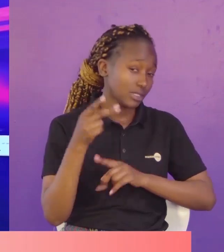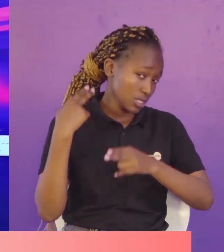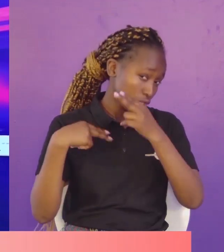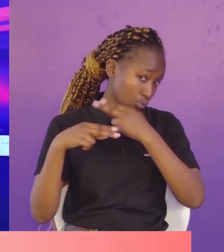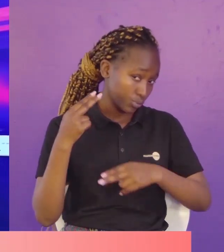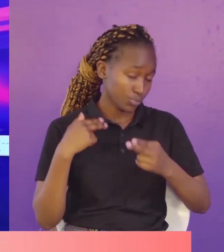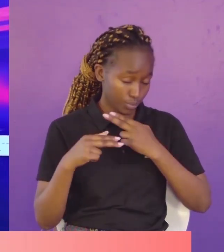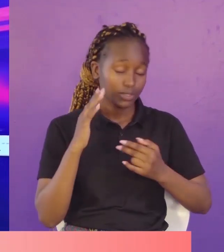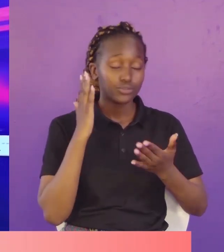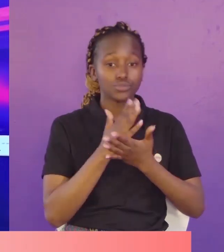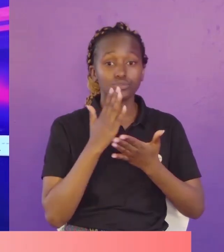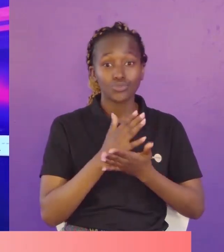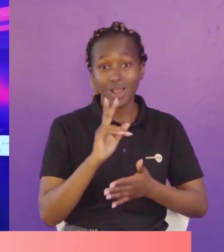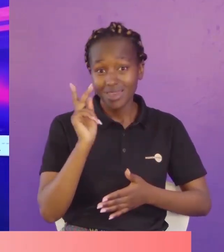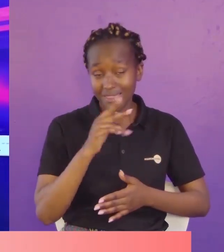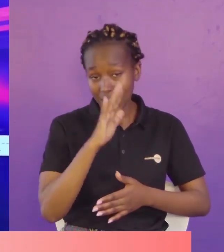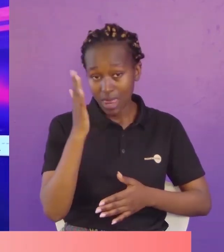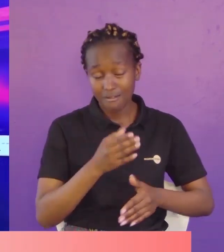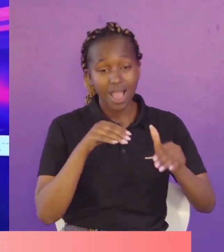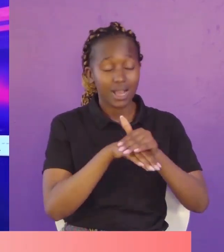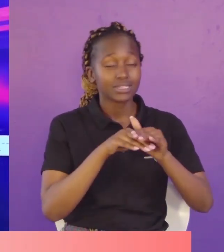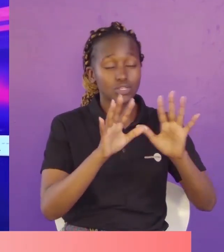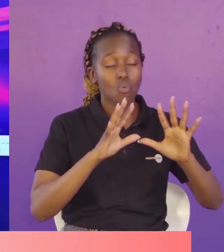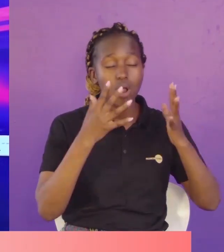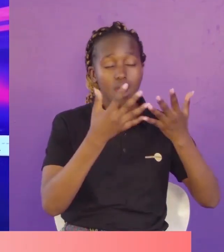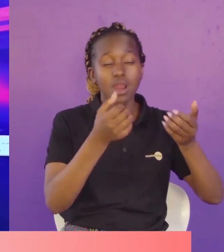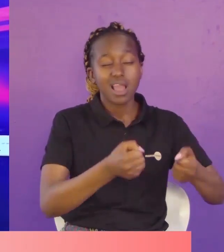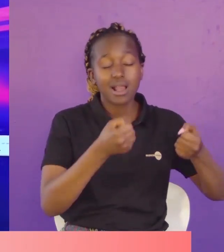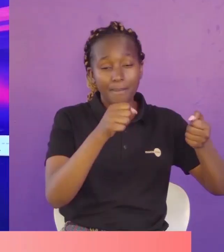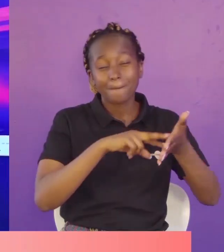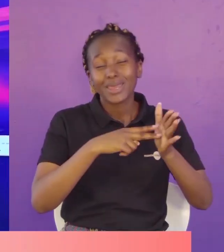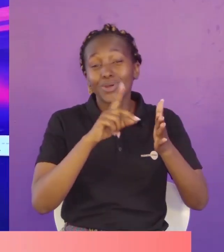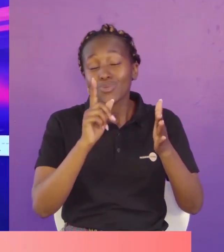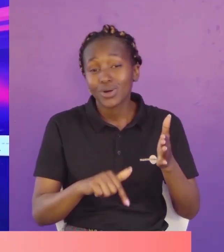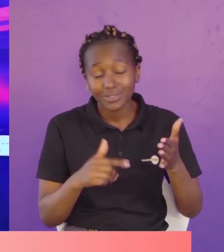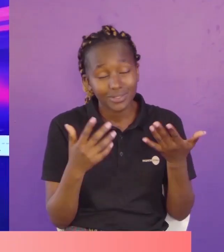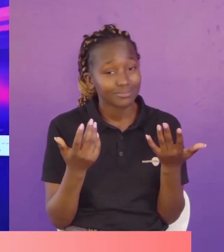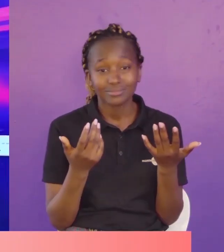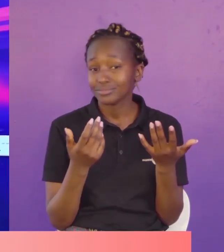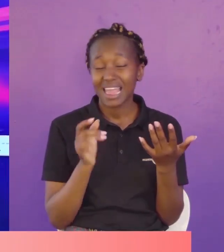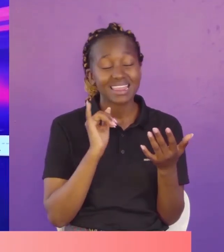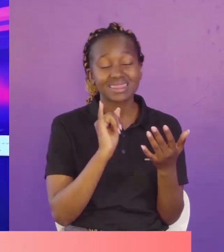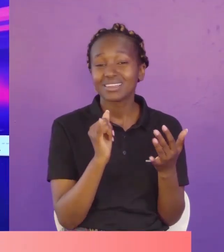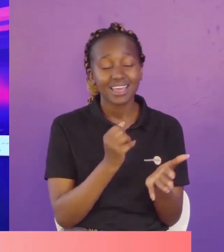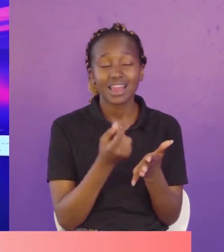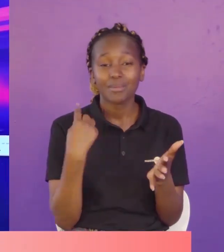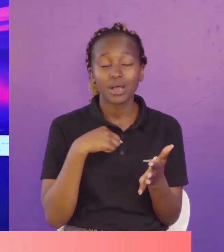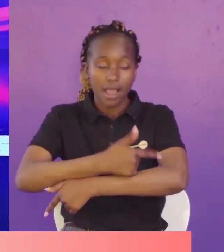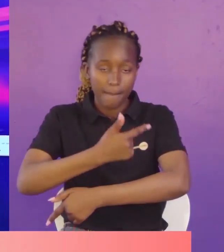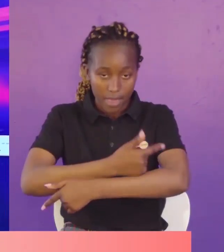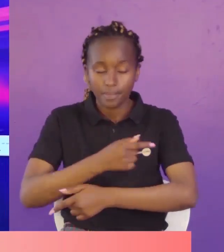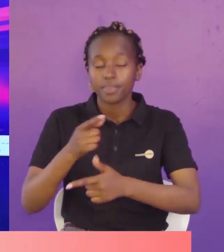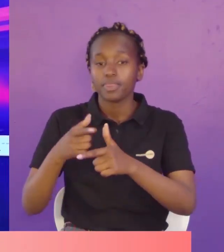Has Kenya ever qualified to the World Cup? No. So it is no different. Next we are playing Seychelles. Yeah. Tomorrow. Yeah,